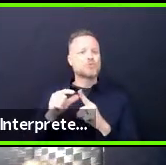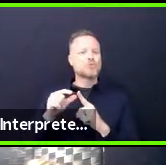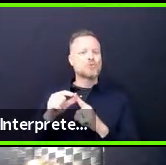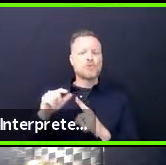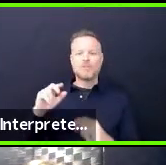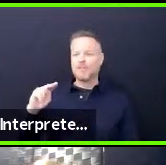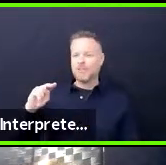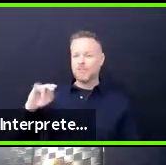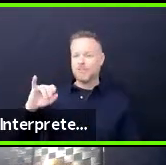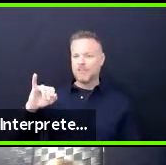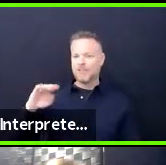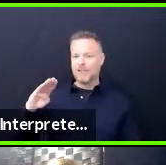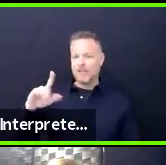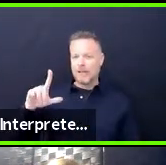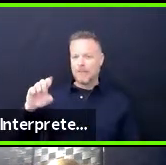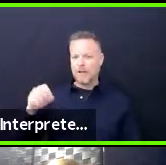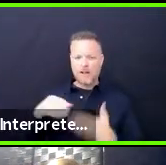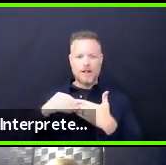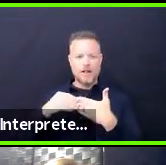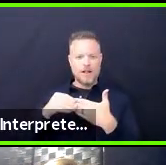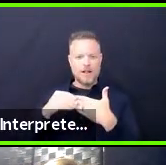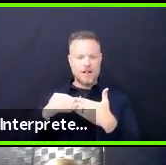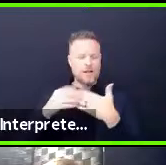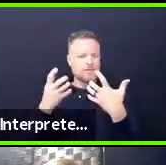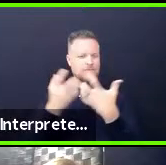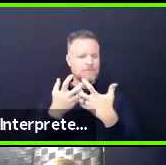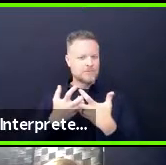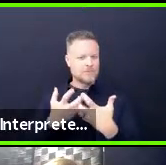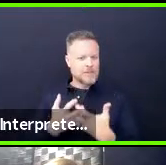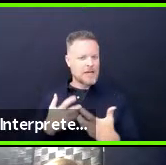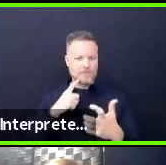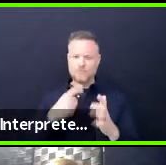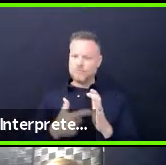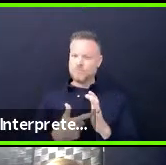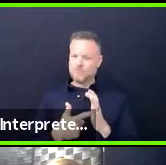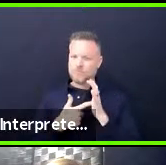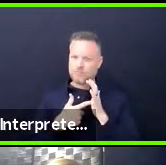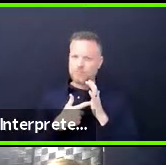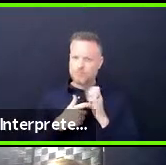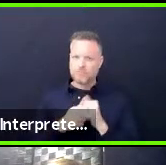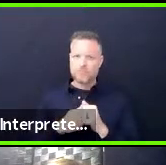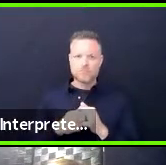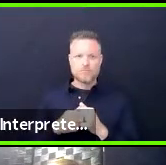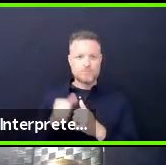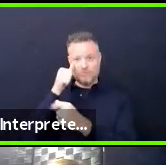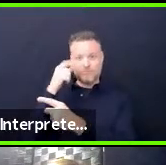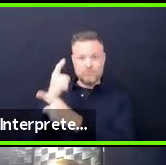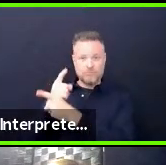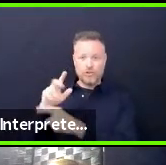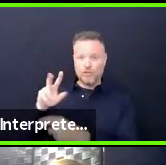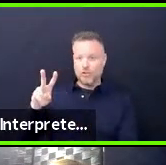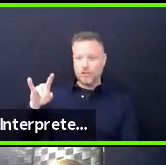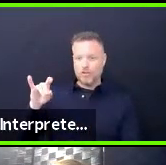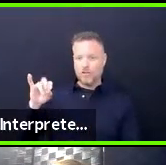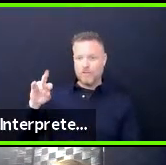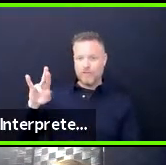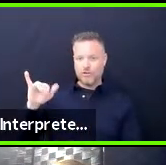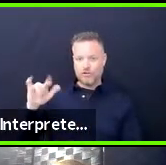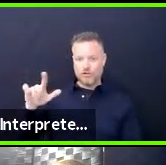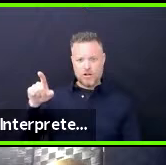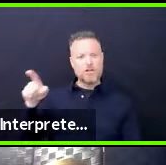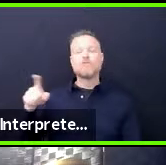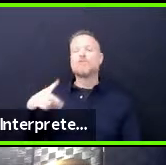able to adapt from time to time. And I think Brother Virgil will find that that's going to be applicable